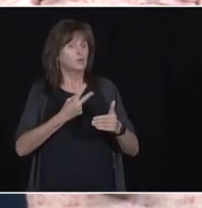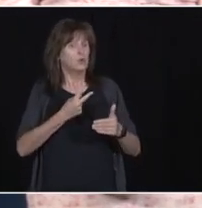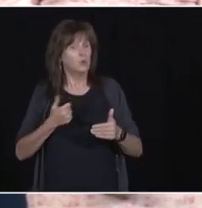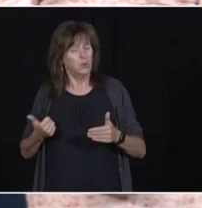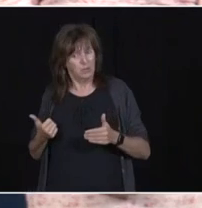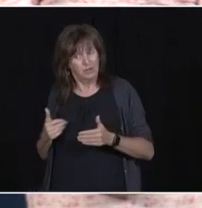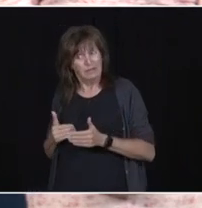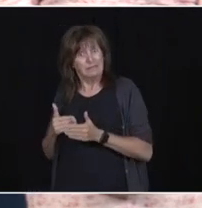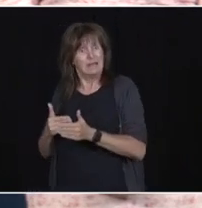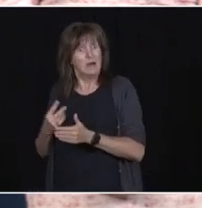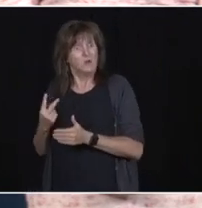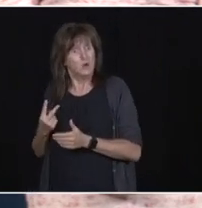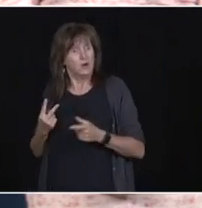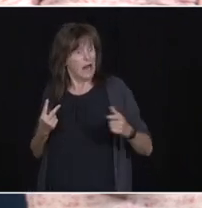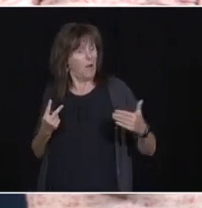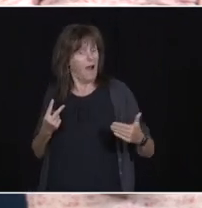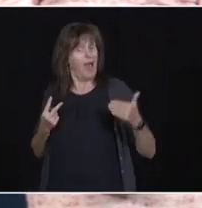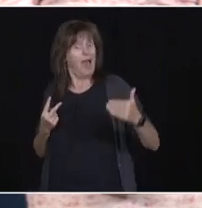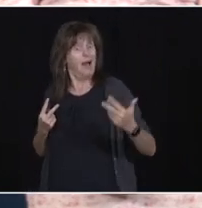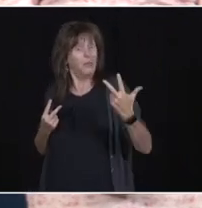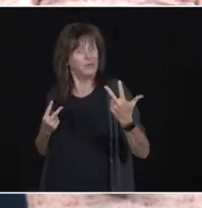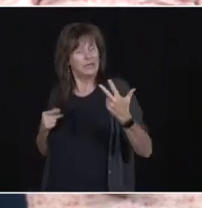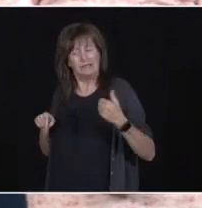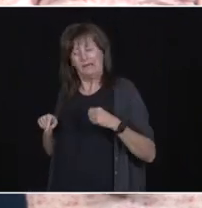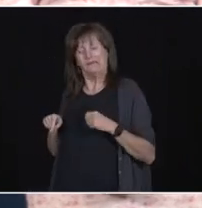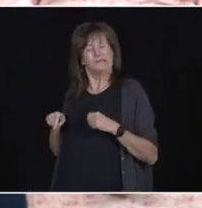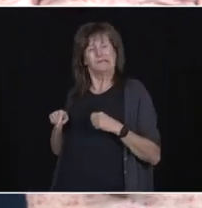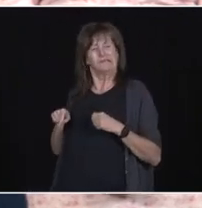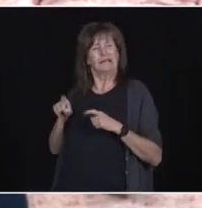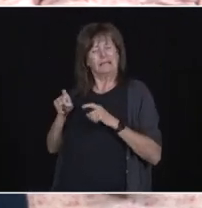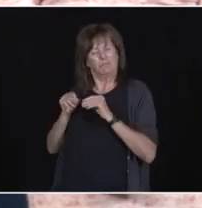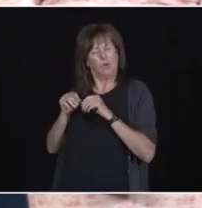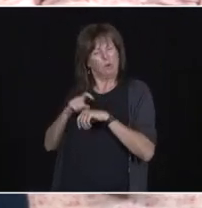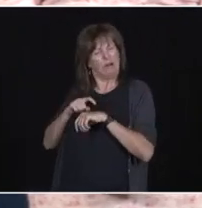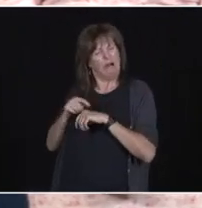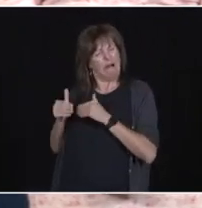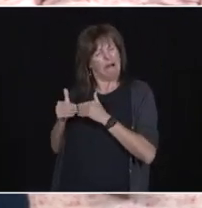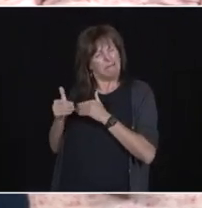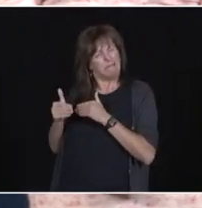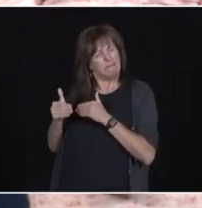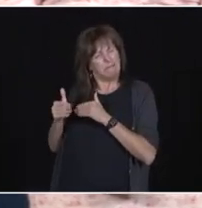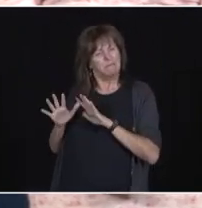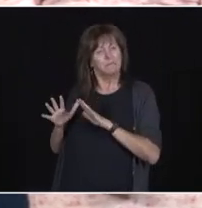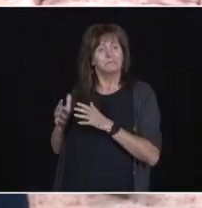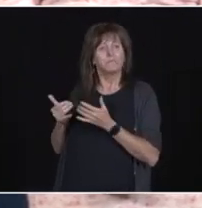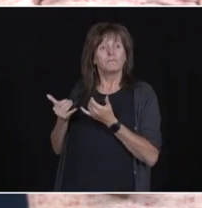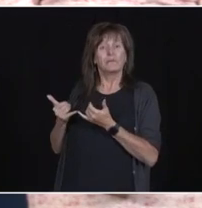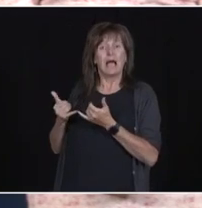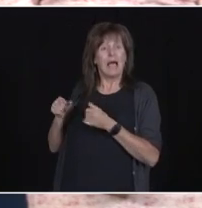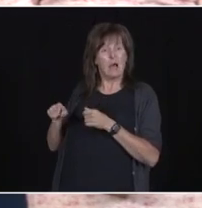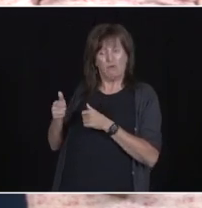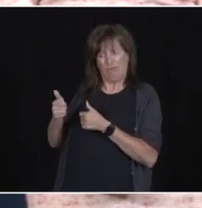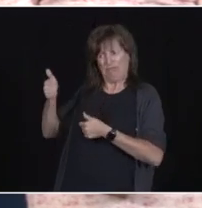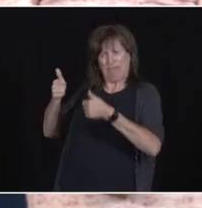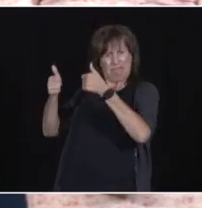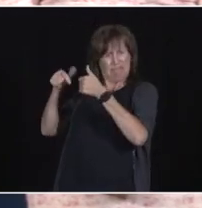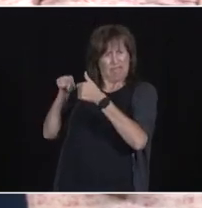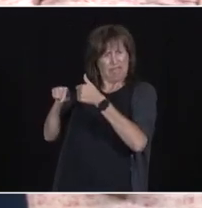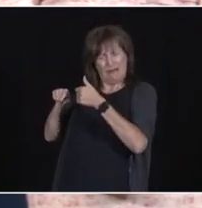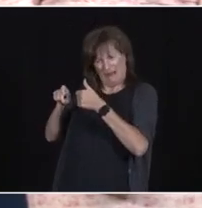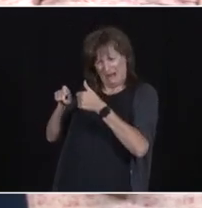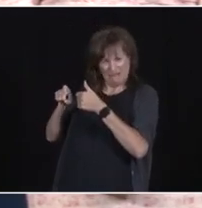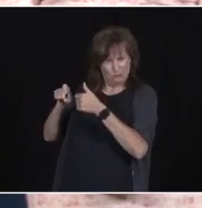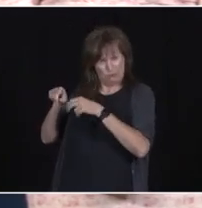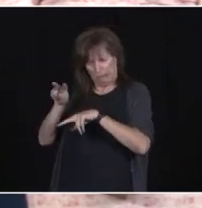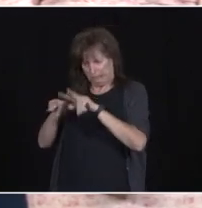officials just need a bit more time to evaluate the numbers there. And I'm confident that we will get Windsor Essex